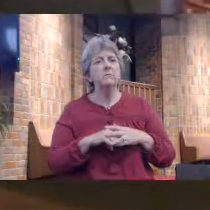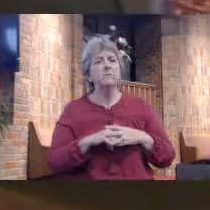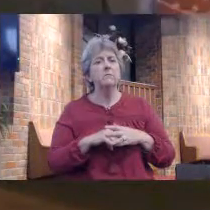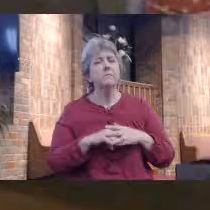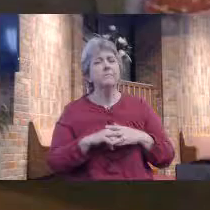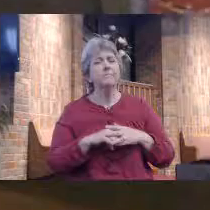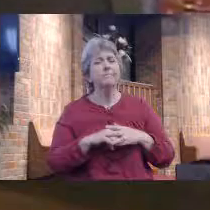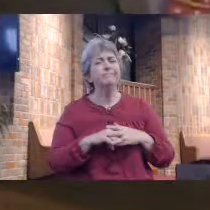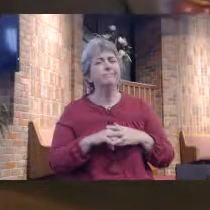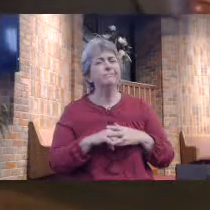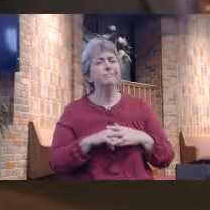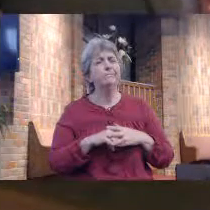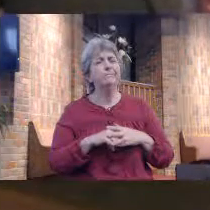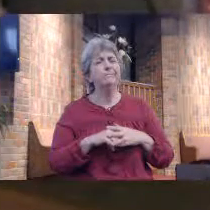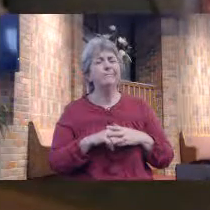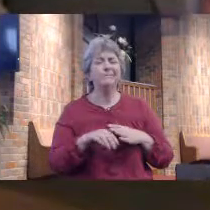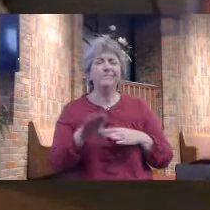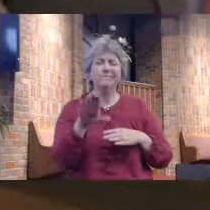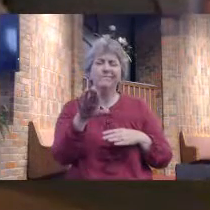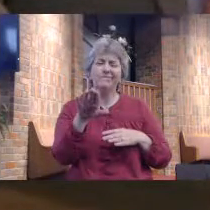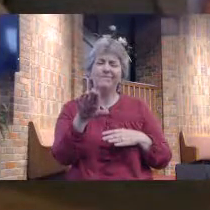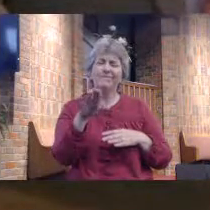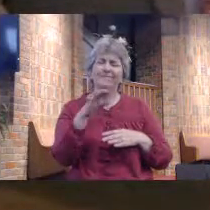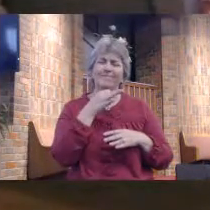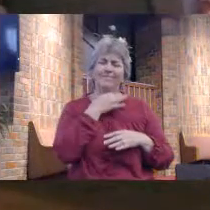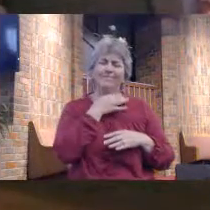But explain what it means